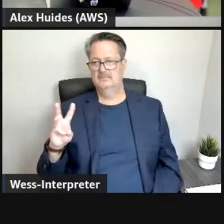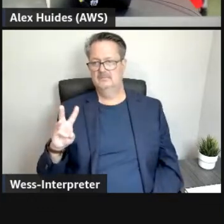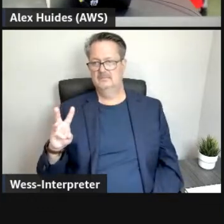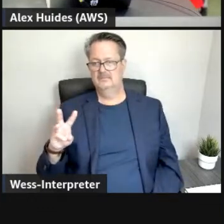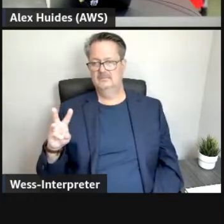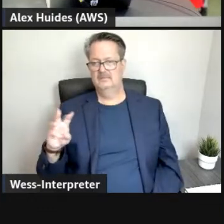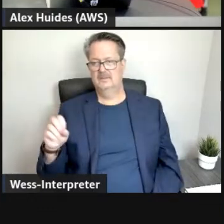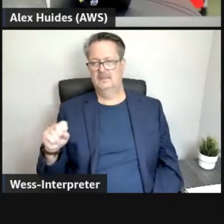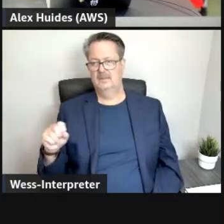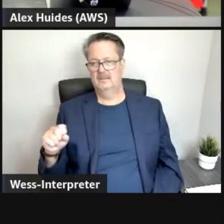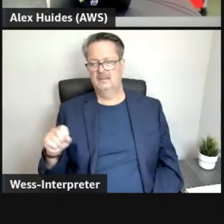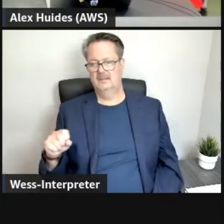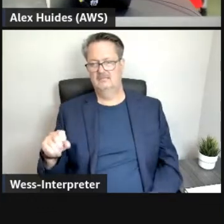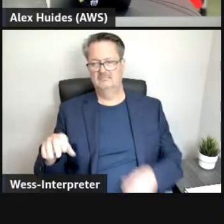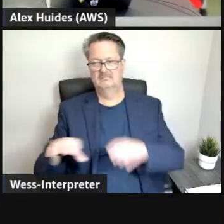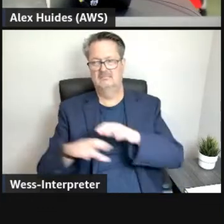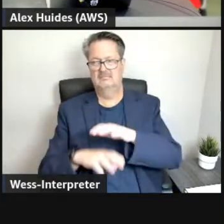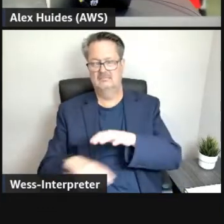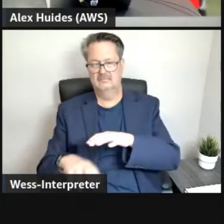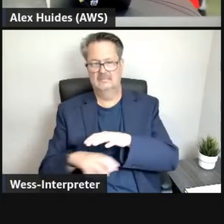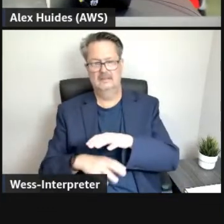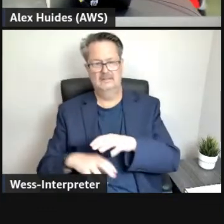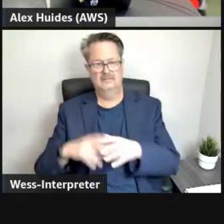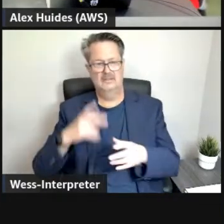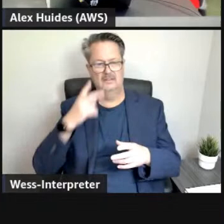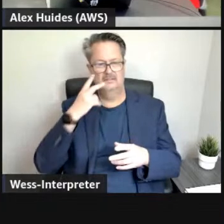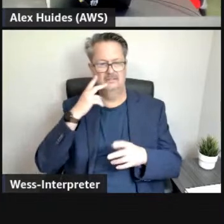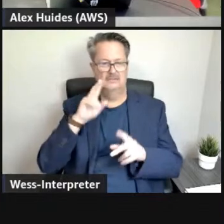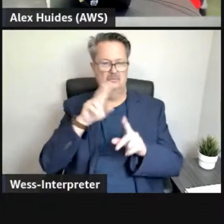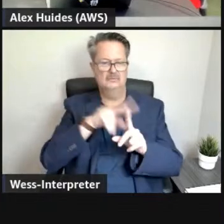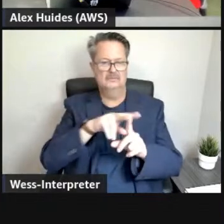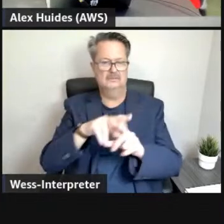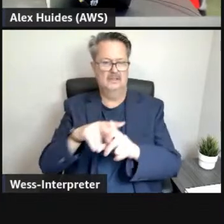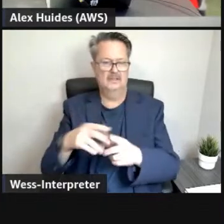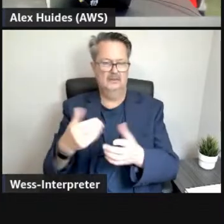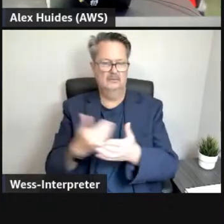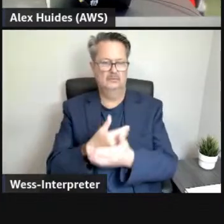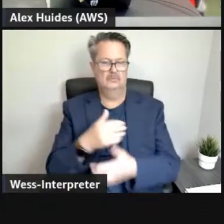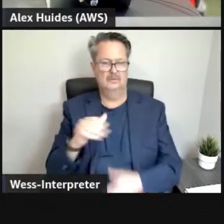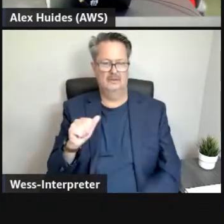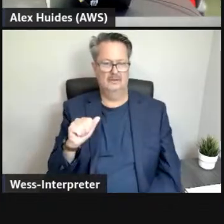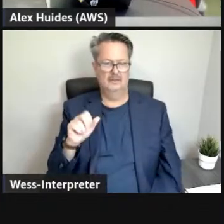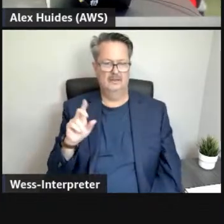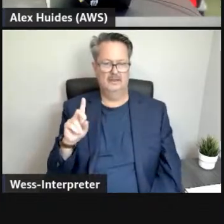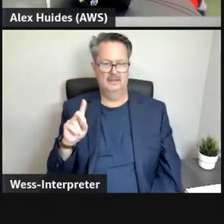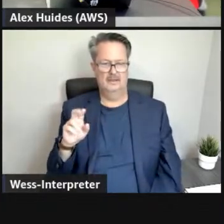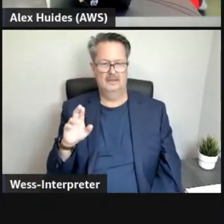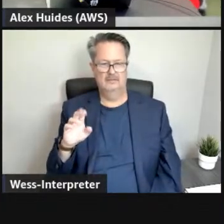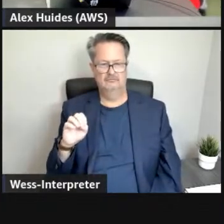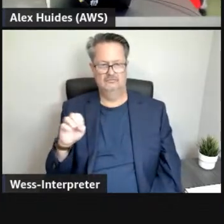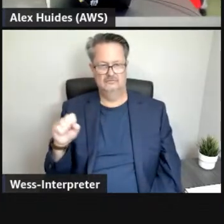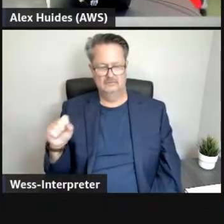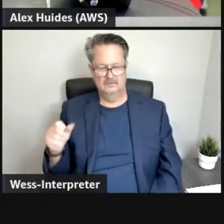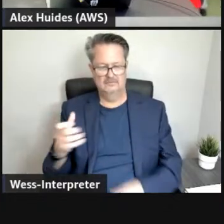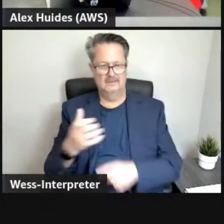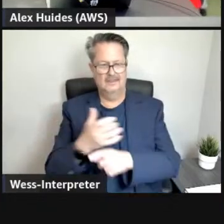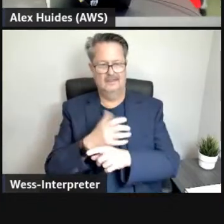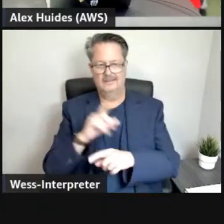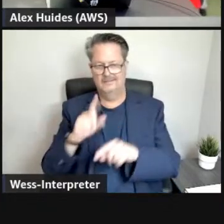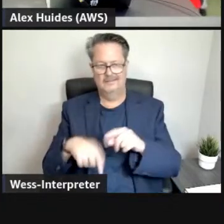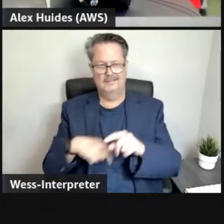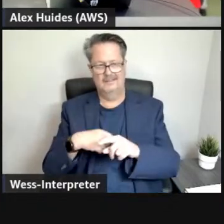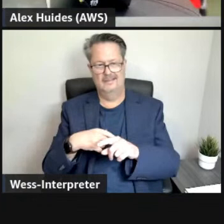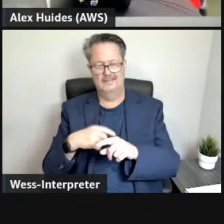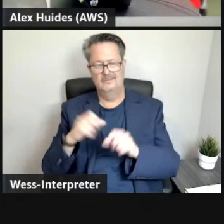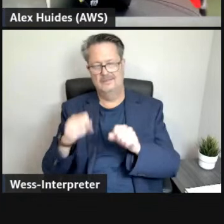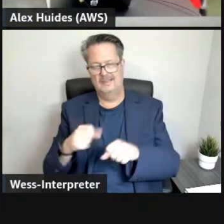that basically assigns to each pod a new address. And so you can run out of IPs pretty quickly if you